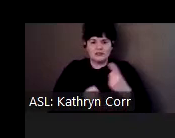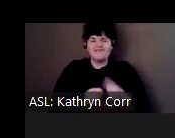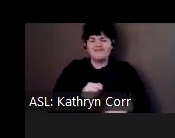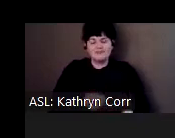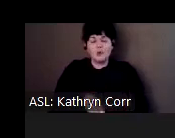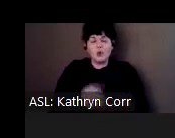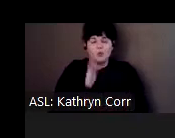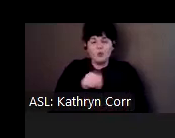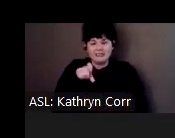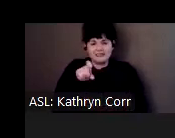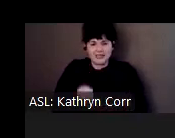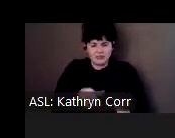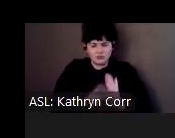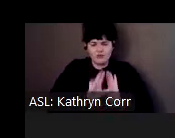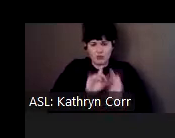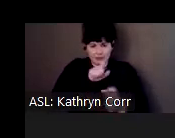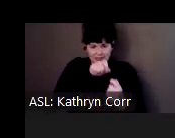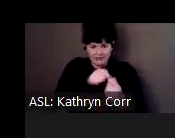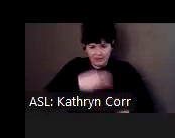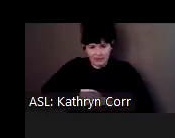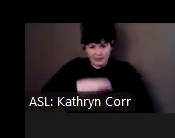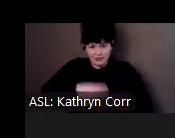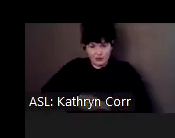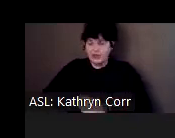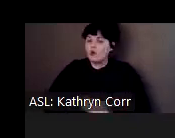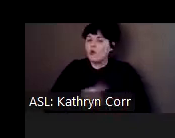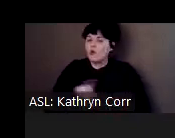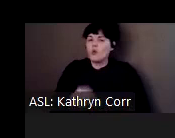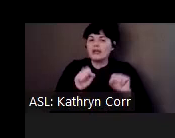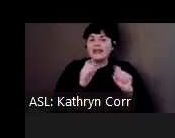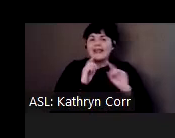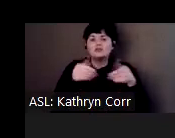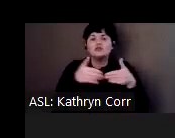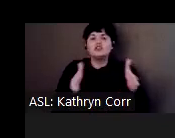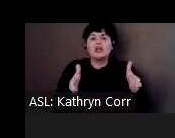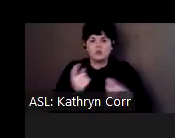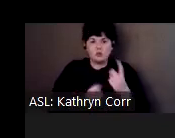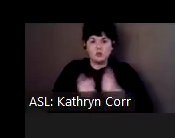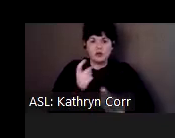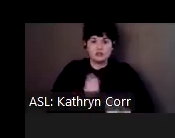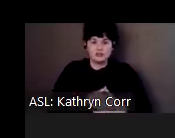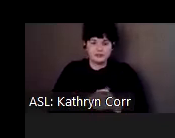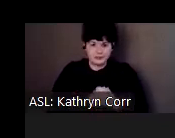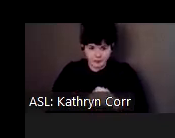history. We can answer general questions only. So the next slide, please.